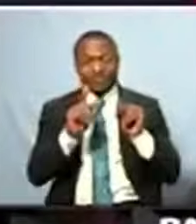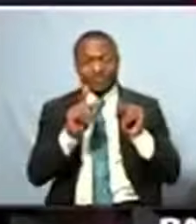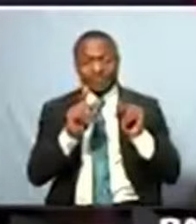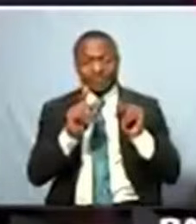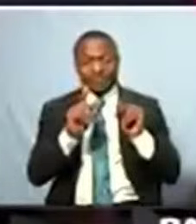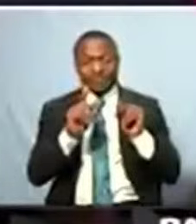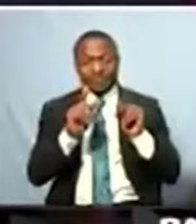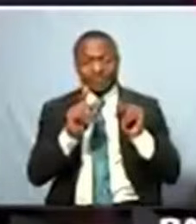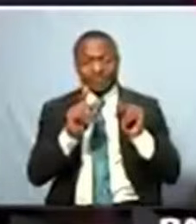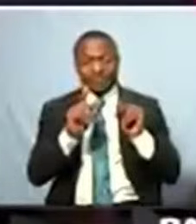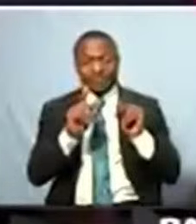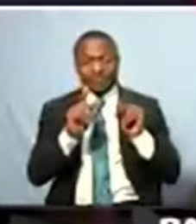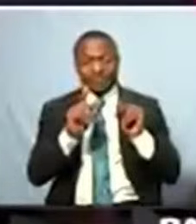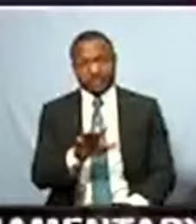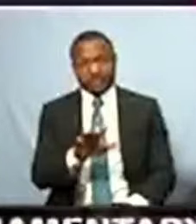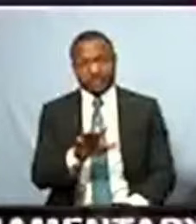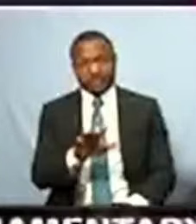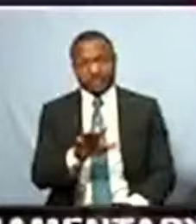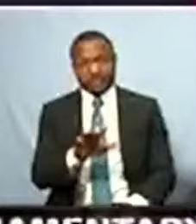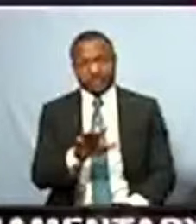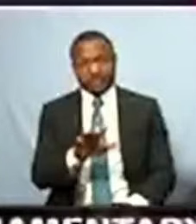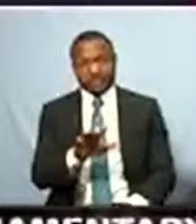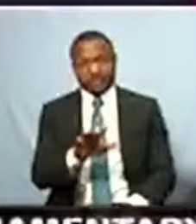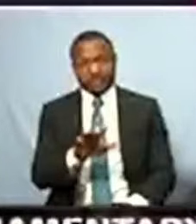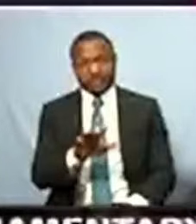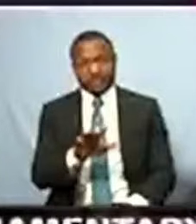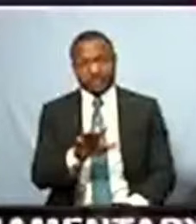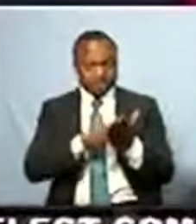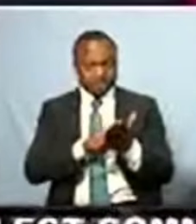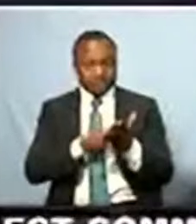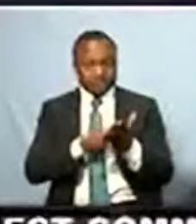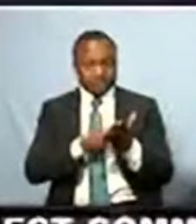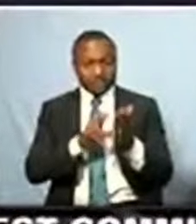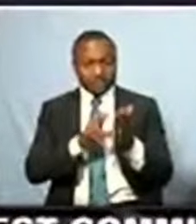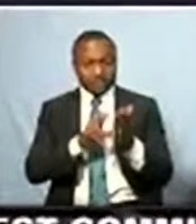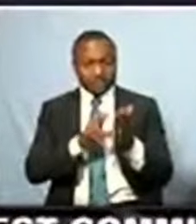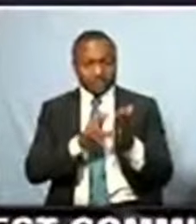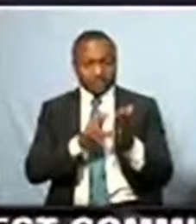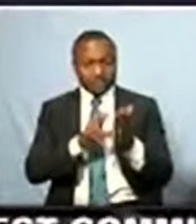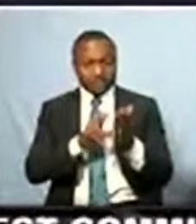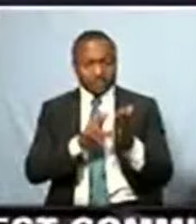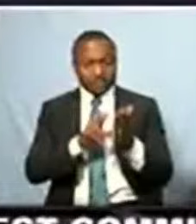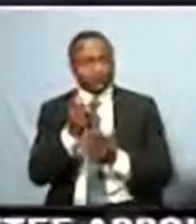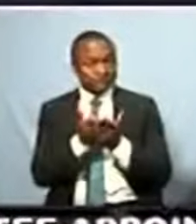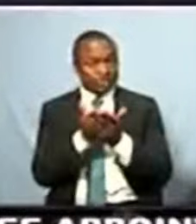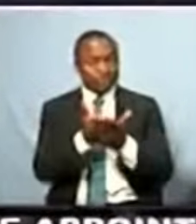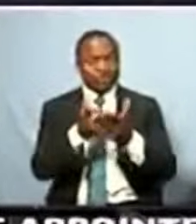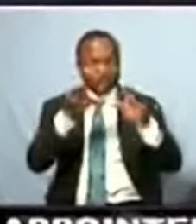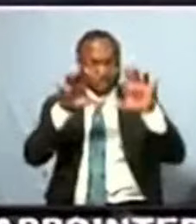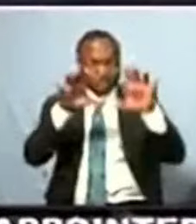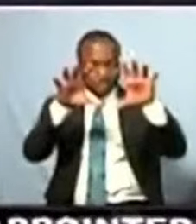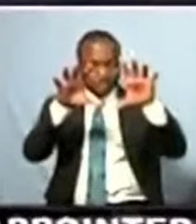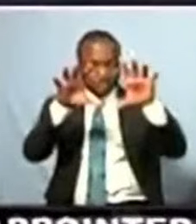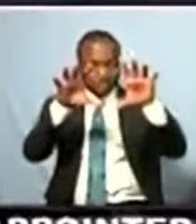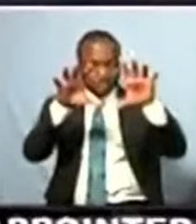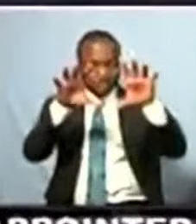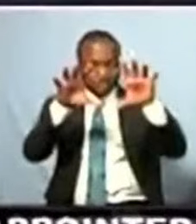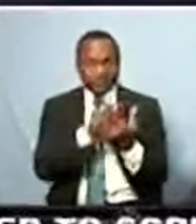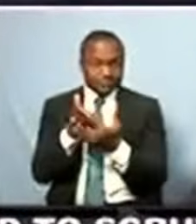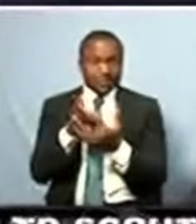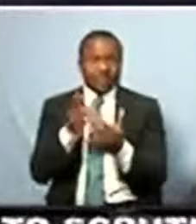reports prepared by the Commission and submitted to the Executive as delimitation reports, but in strict